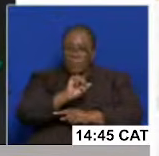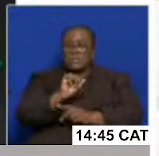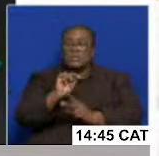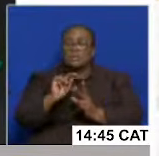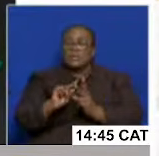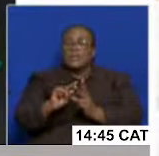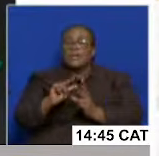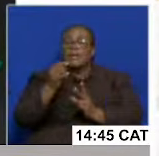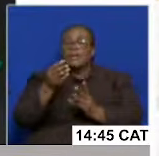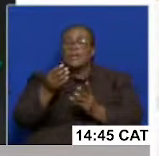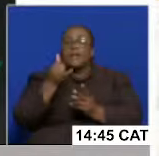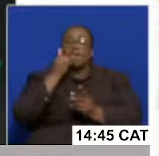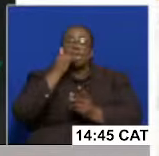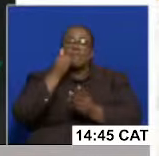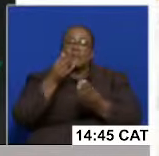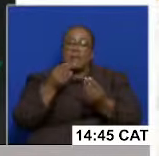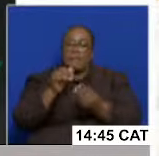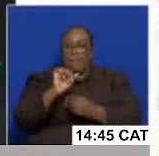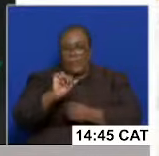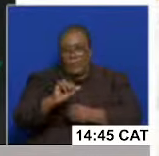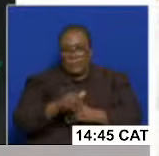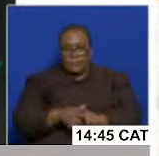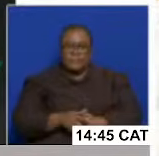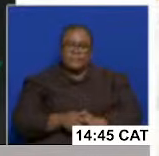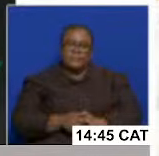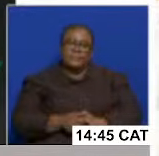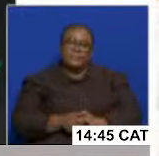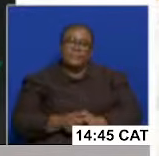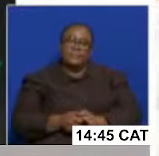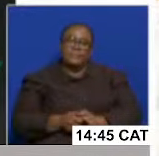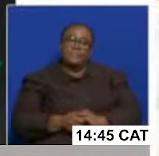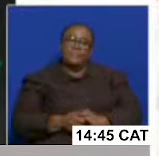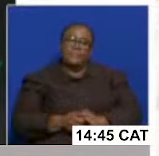Okay. Do you know